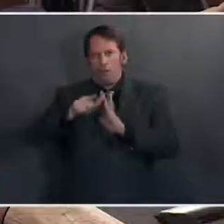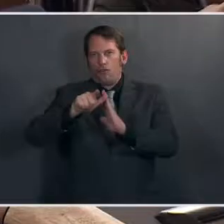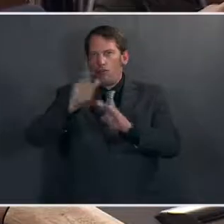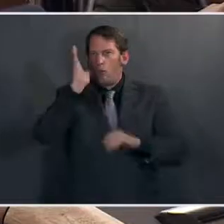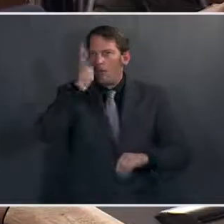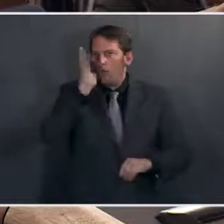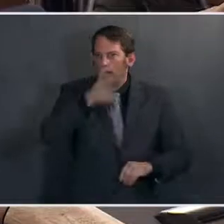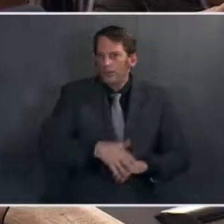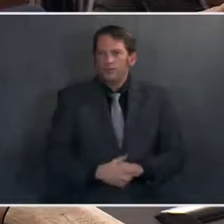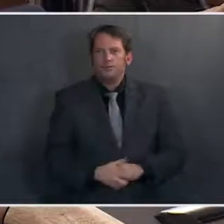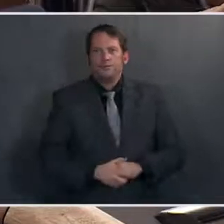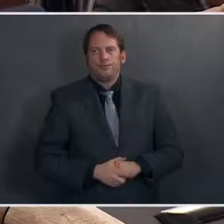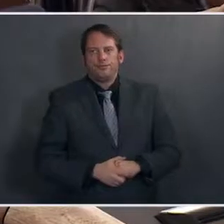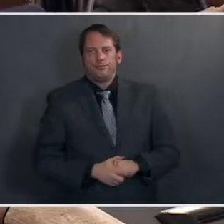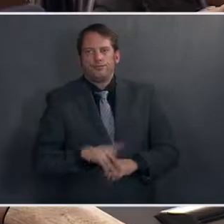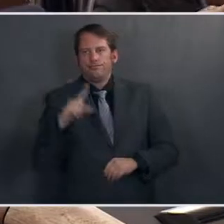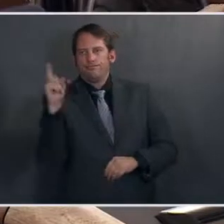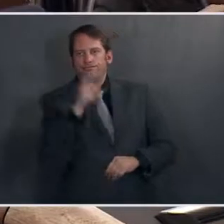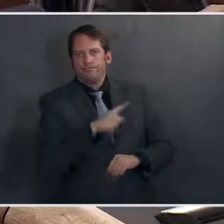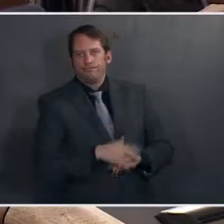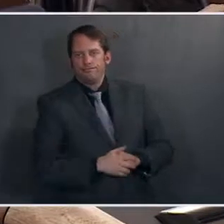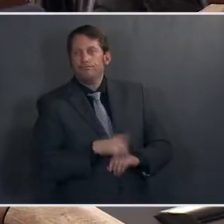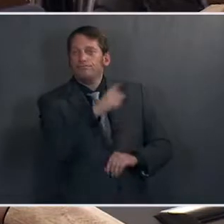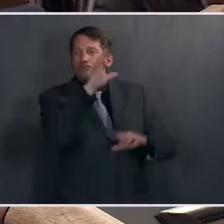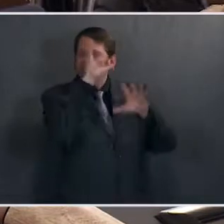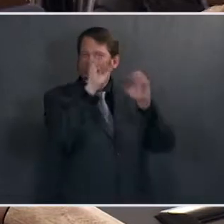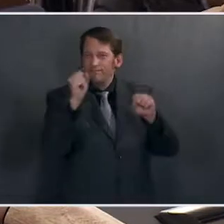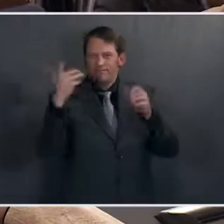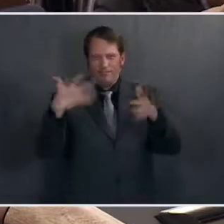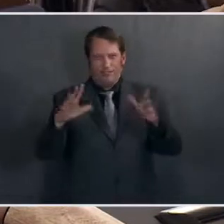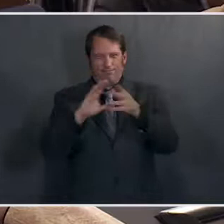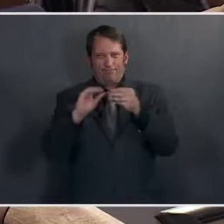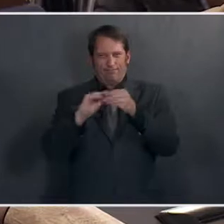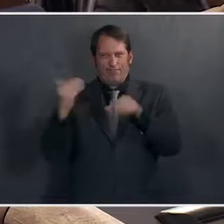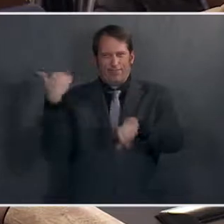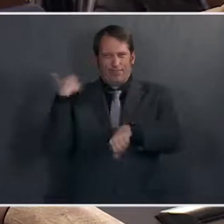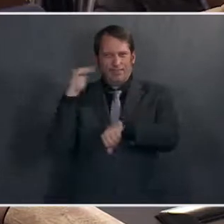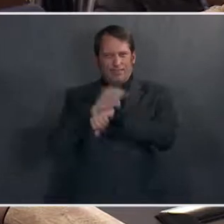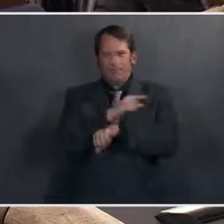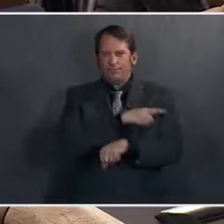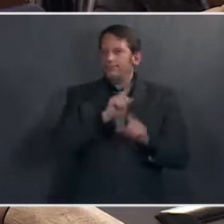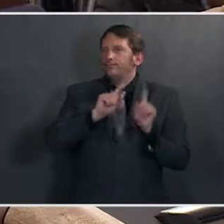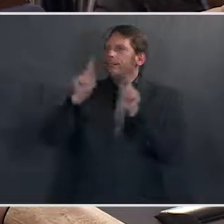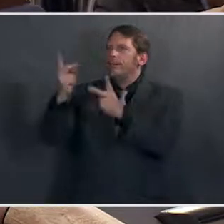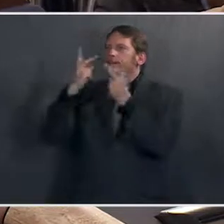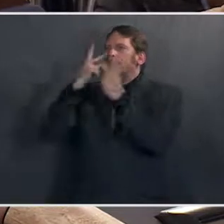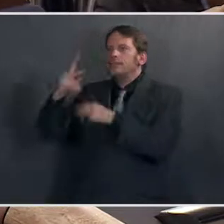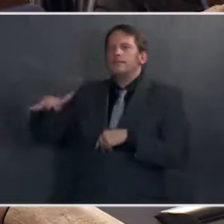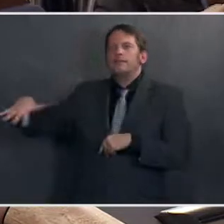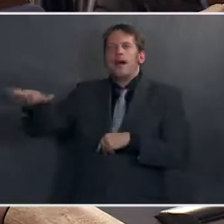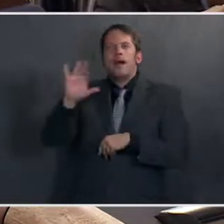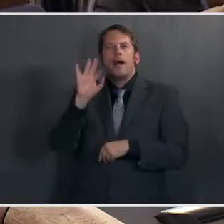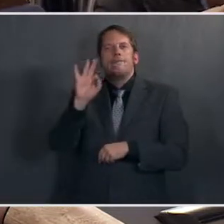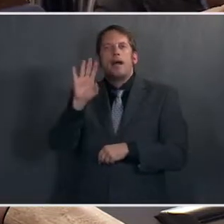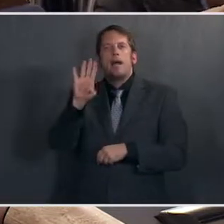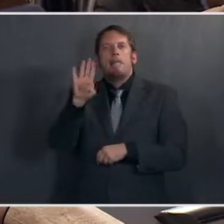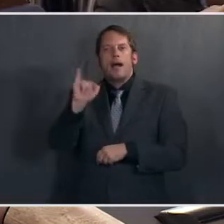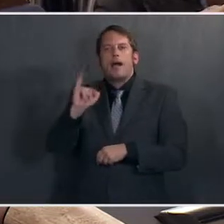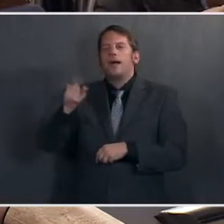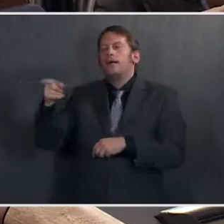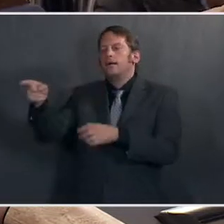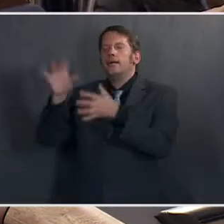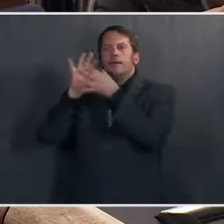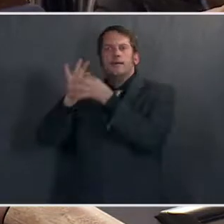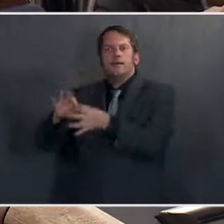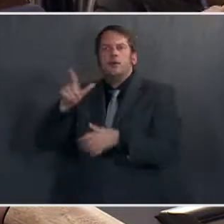as he was paying his respects to the FBI agents that lost their lives or were injured. He said, by and large,